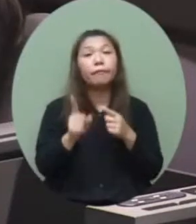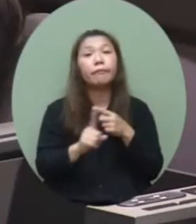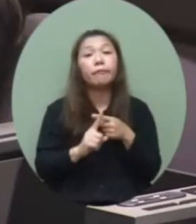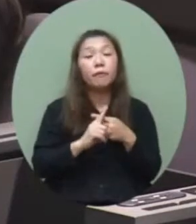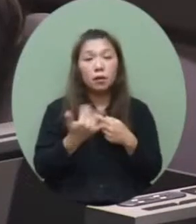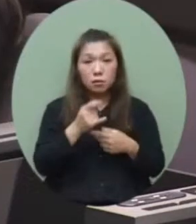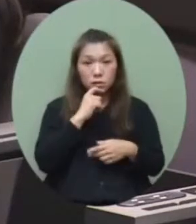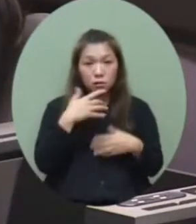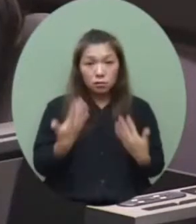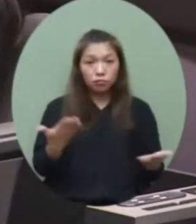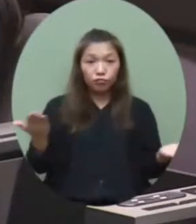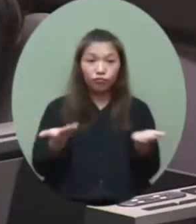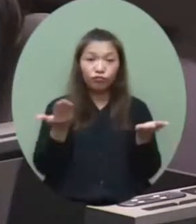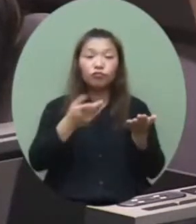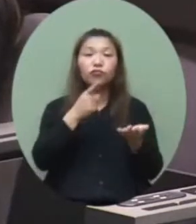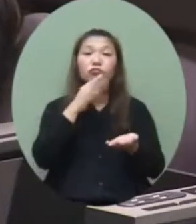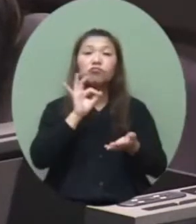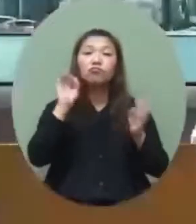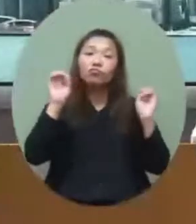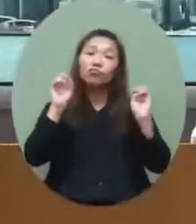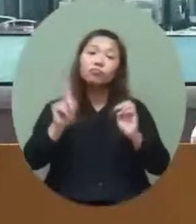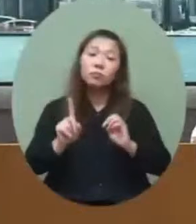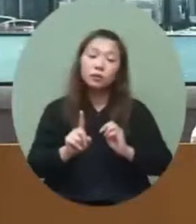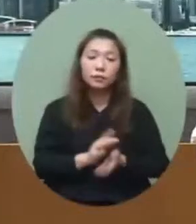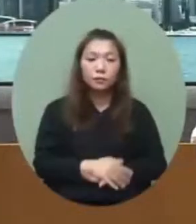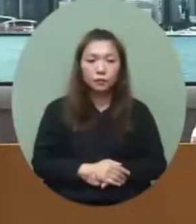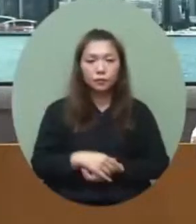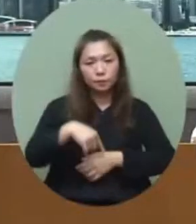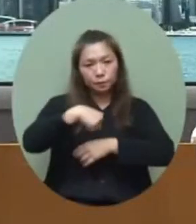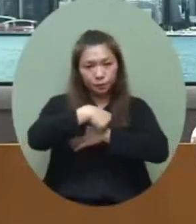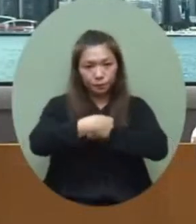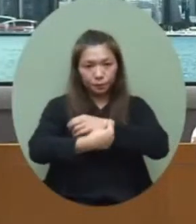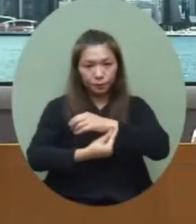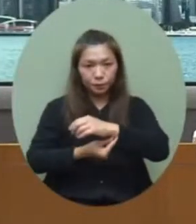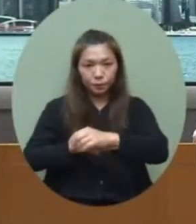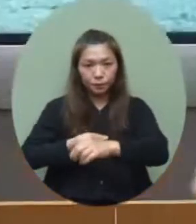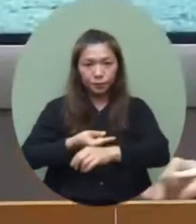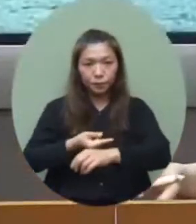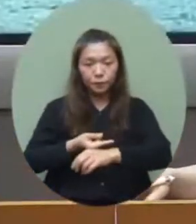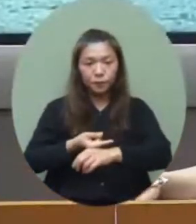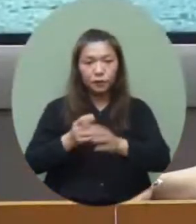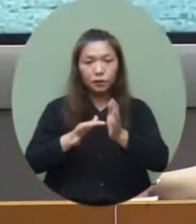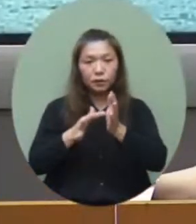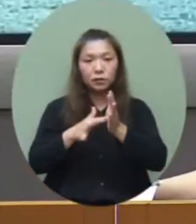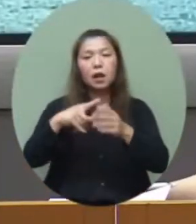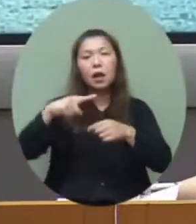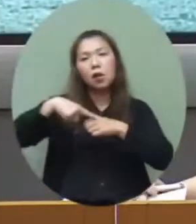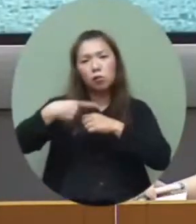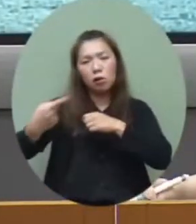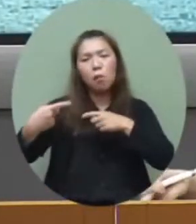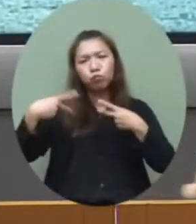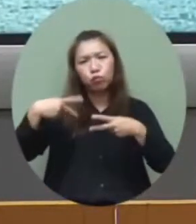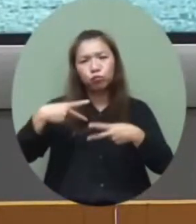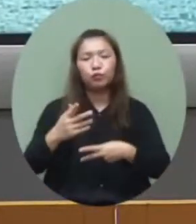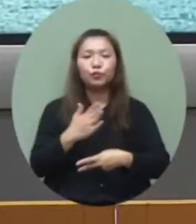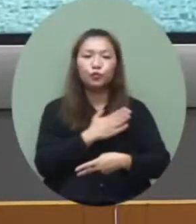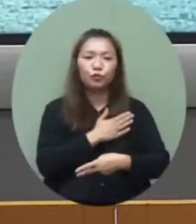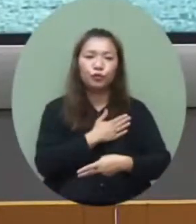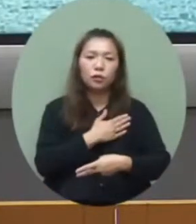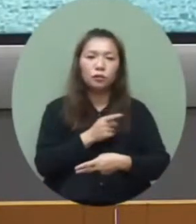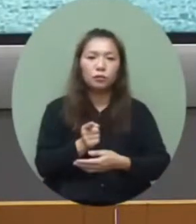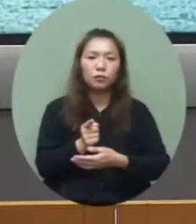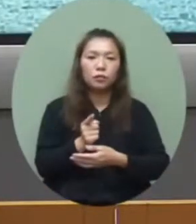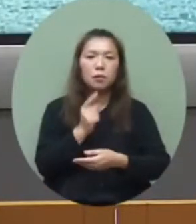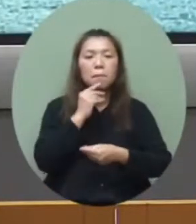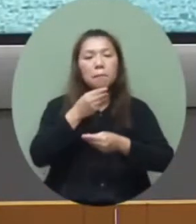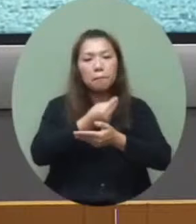crowds at the Hong Kong Book Fair over the weekend. Do you have any measures to guard against major outbreaks? For electronic wristbands, this